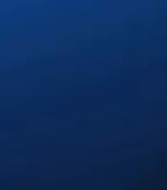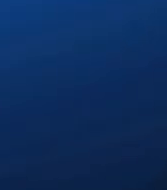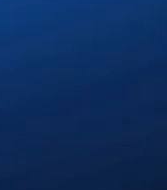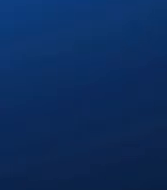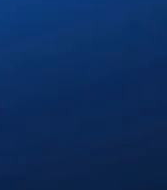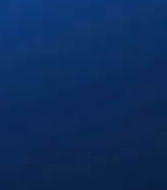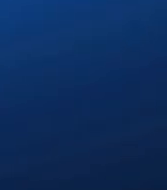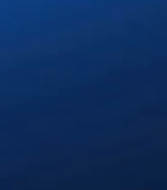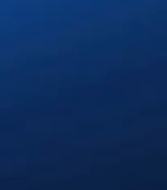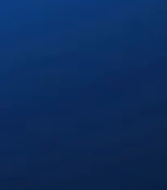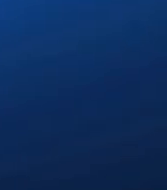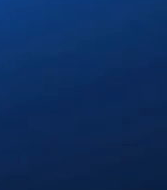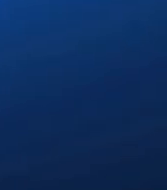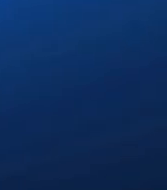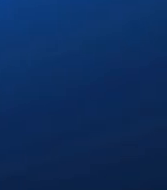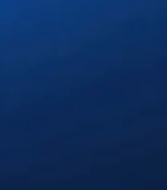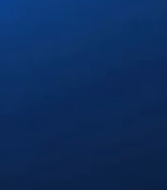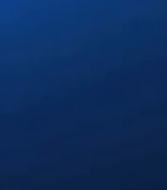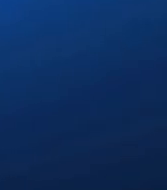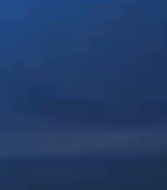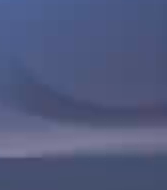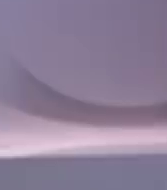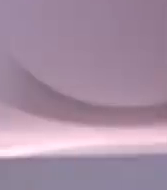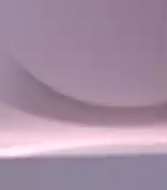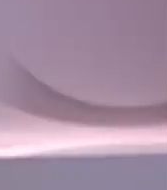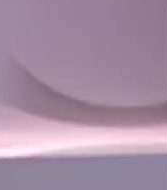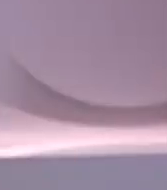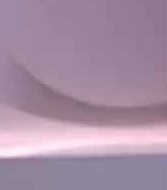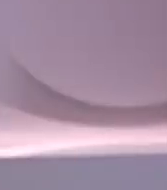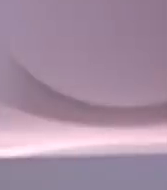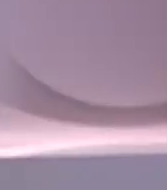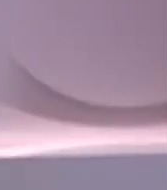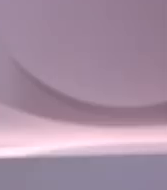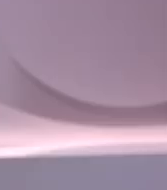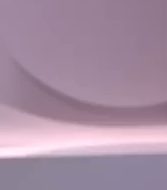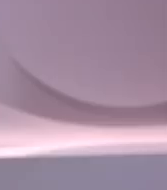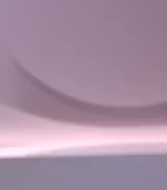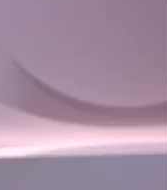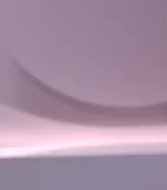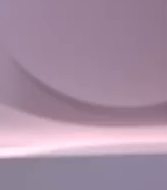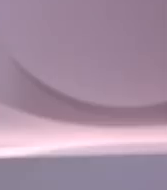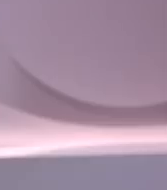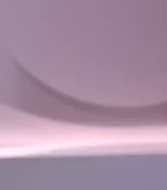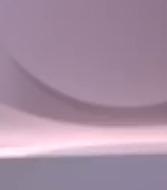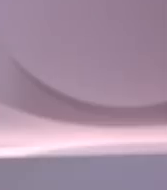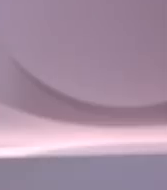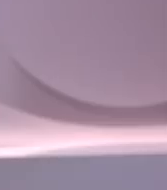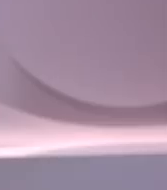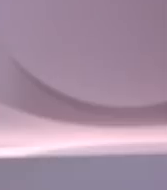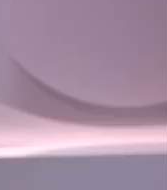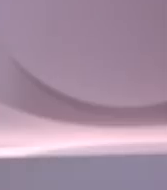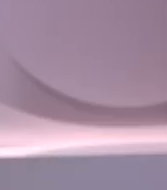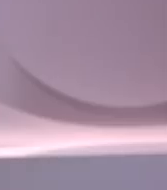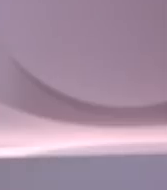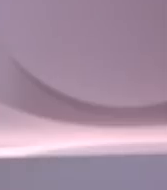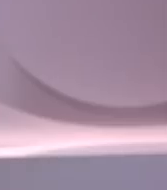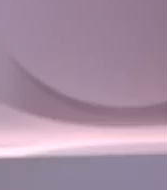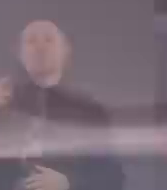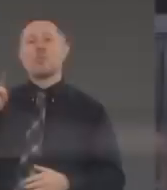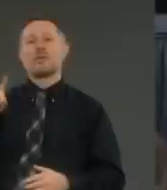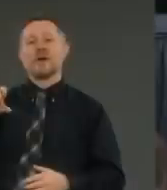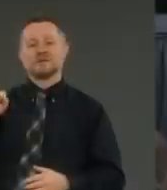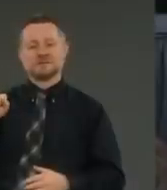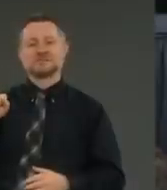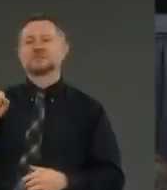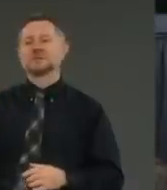From CBS 2 News, this is a special report. Governor Cuomo is giving an update on the coronavirus pandemic in New York. Let's go to that now.